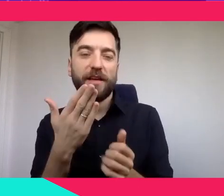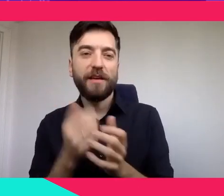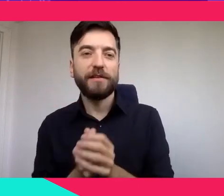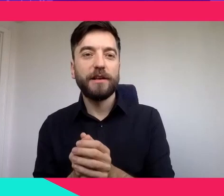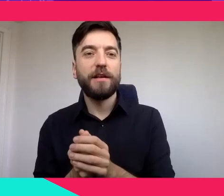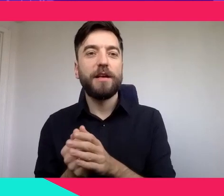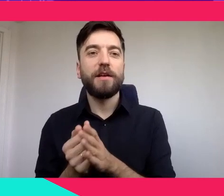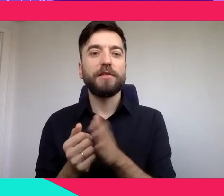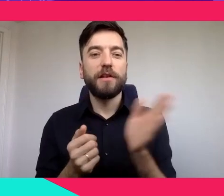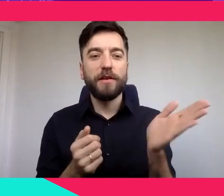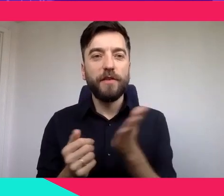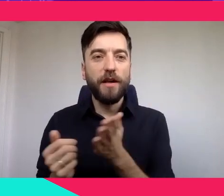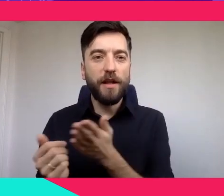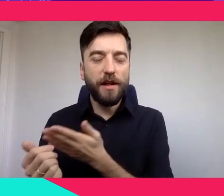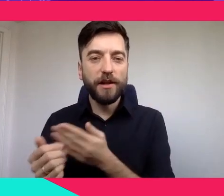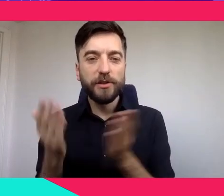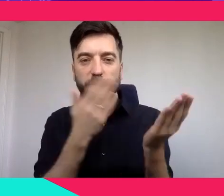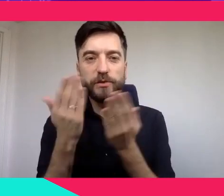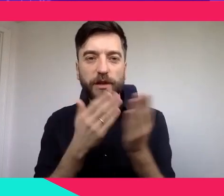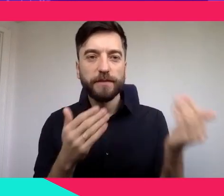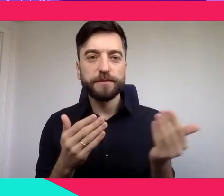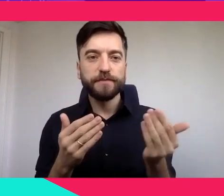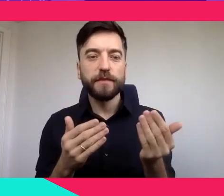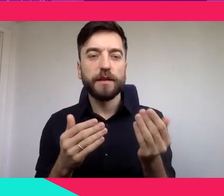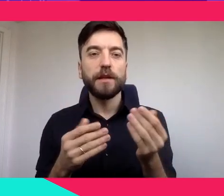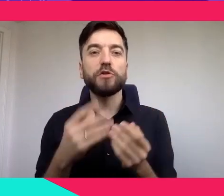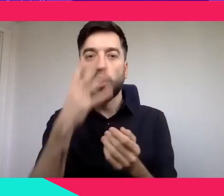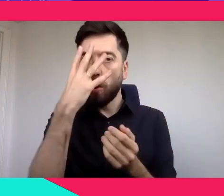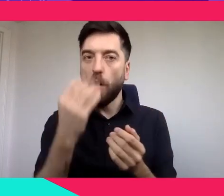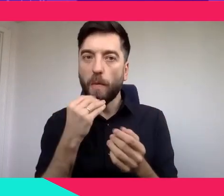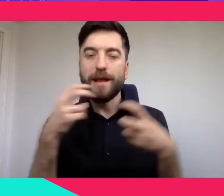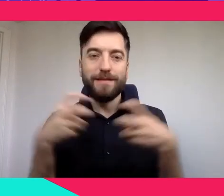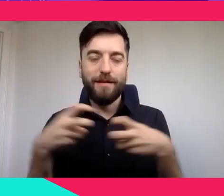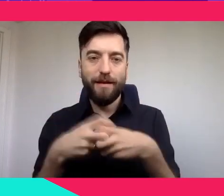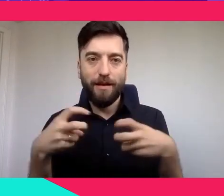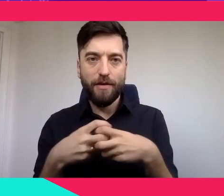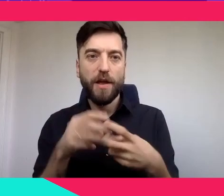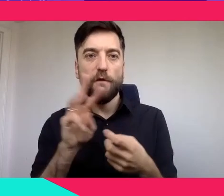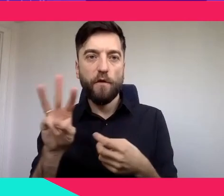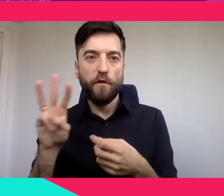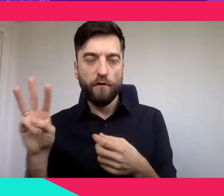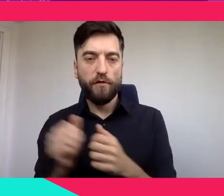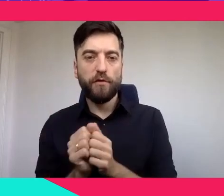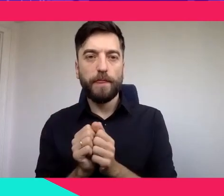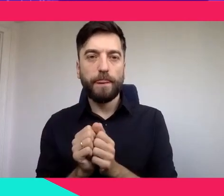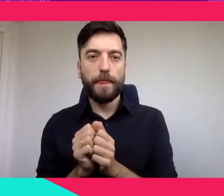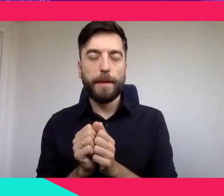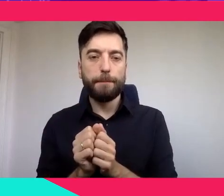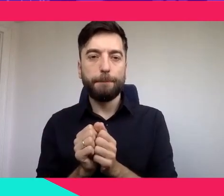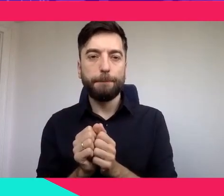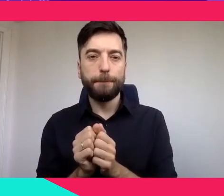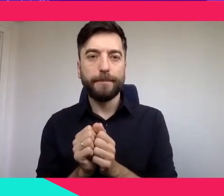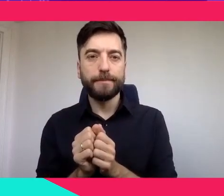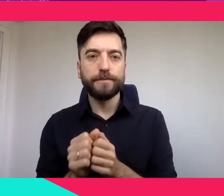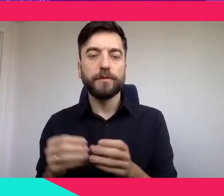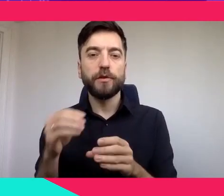start with the public domain online collection. It consists of work photos, audio, metadata,